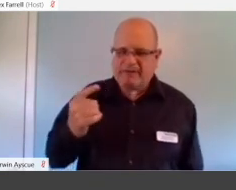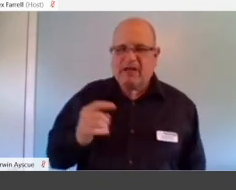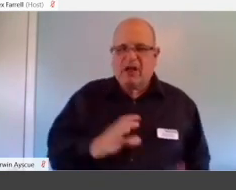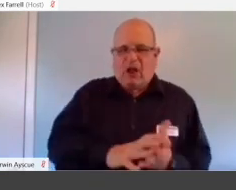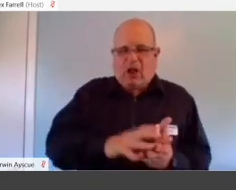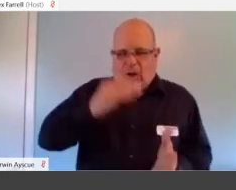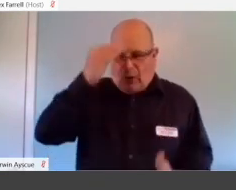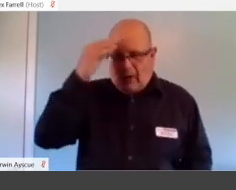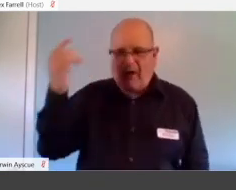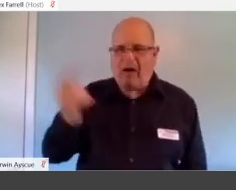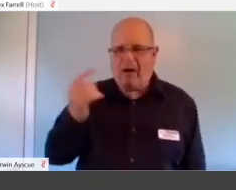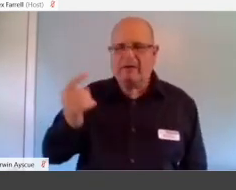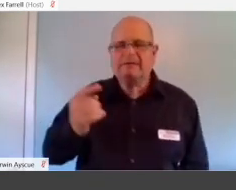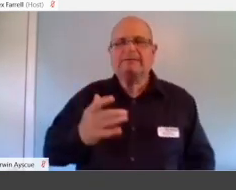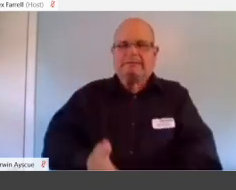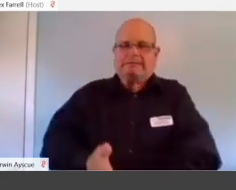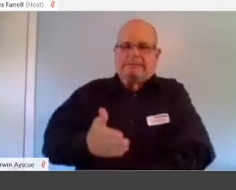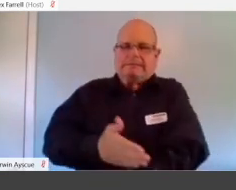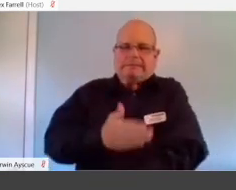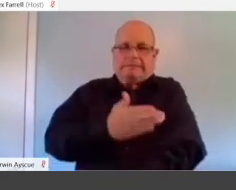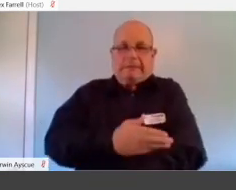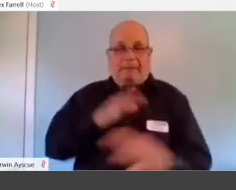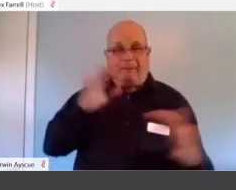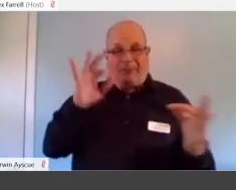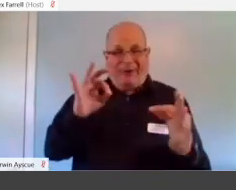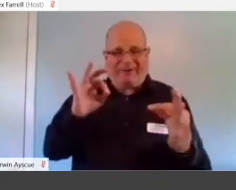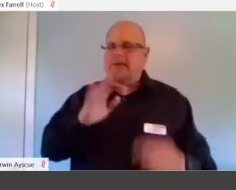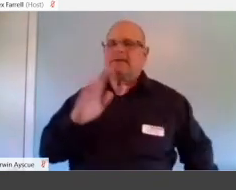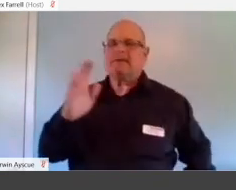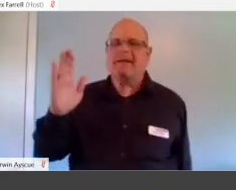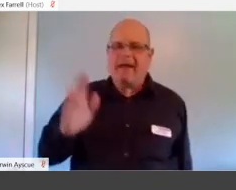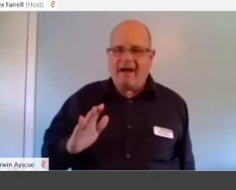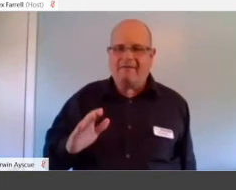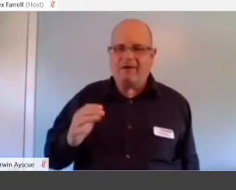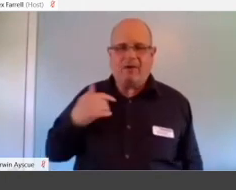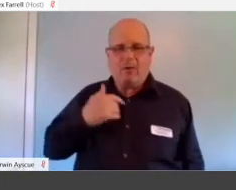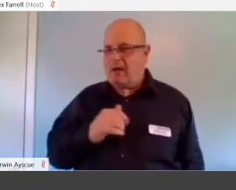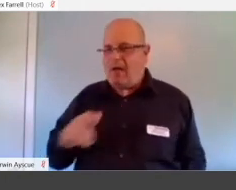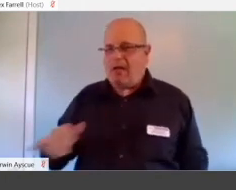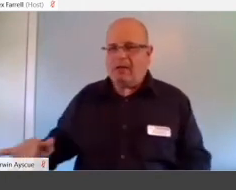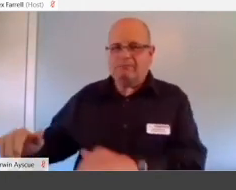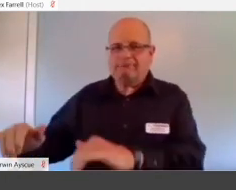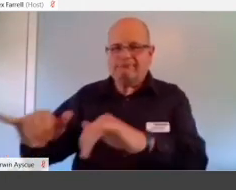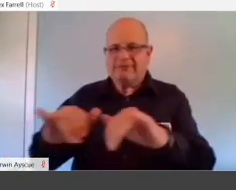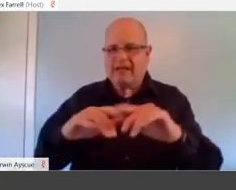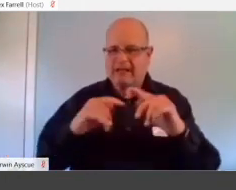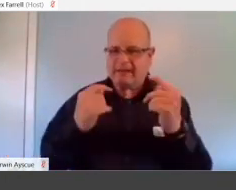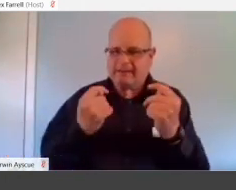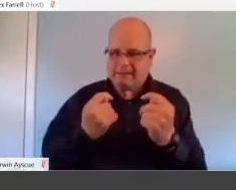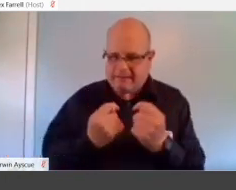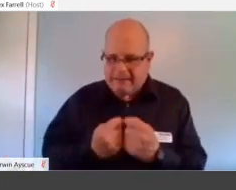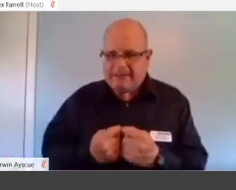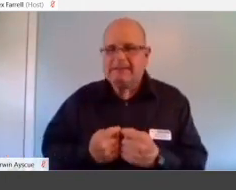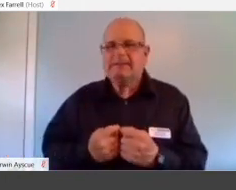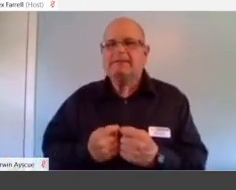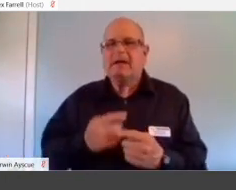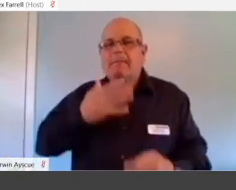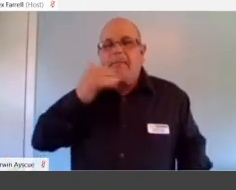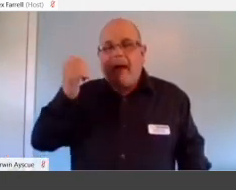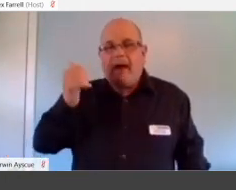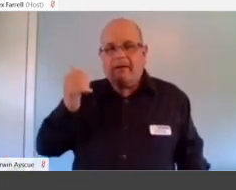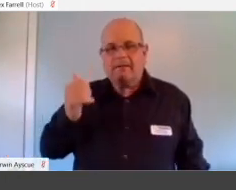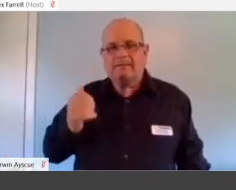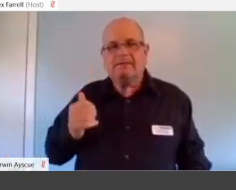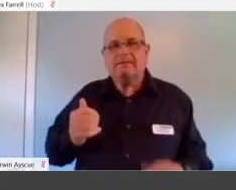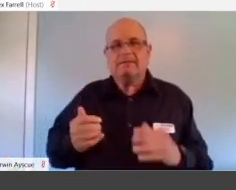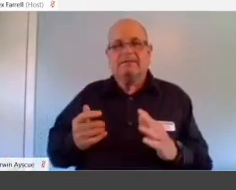get better. And nothing is perfect, but let's all strive to do a little bit better every day. And some days we can do a lot better. And